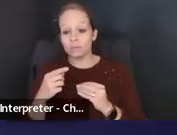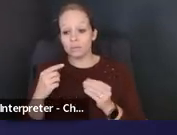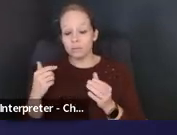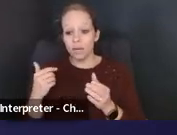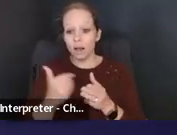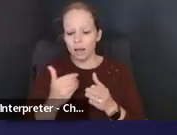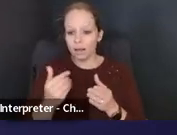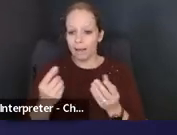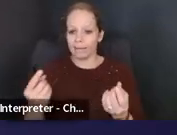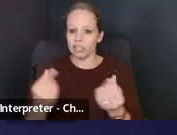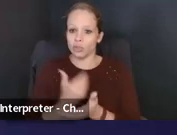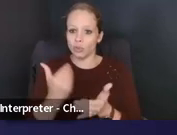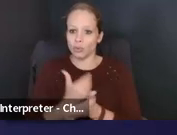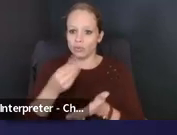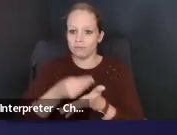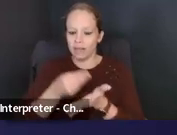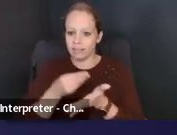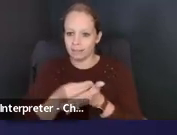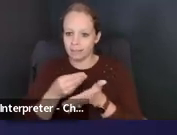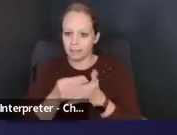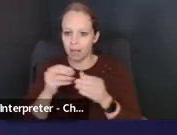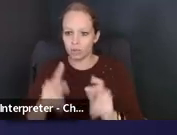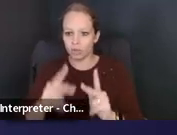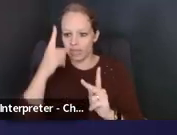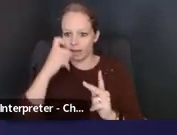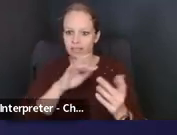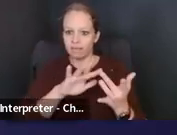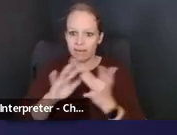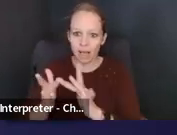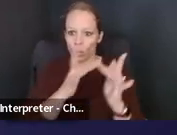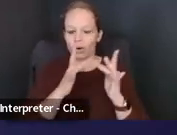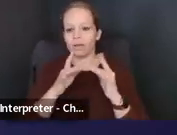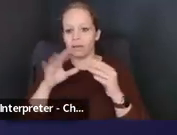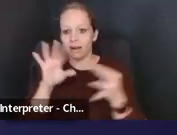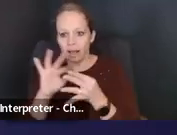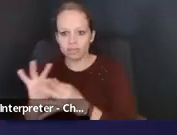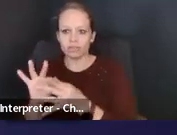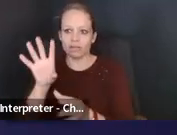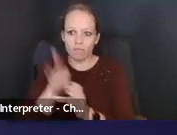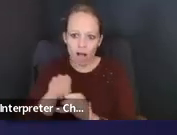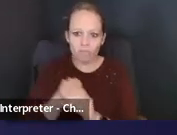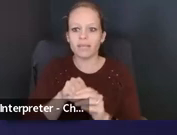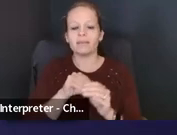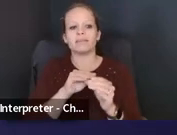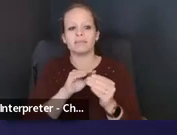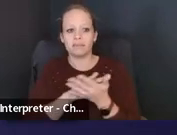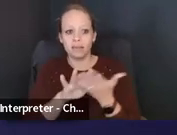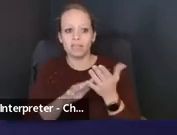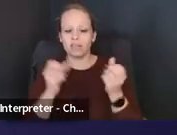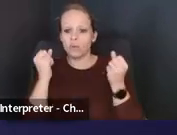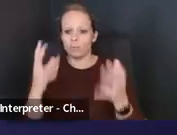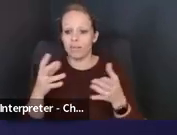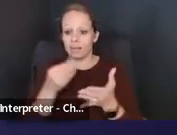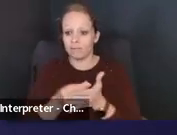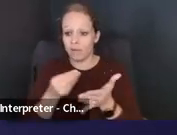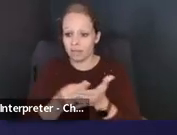funding opportunity because of networking and connections and involvement in things. And so, you know, many of the funding opportunities